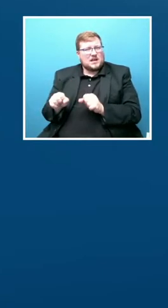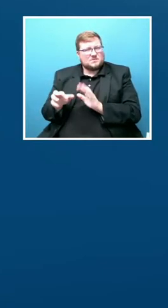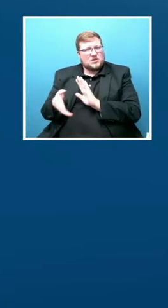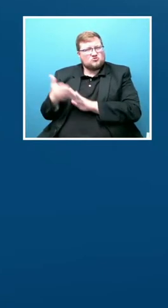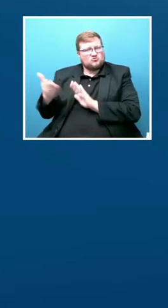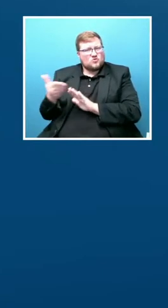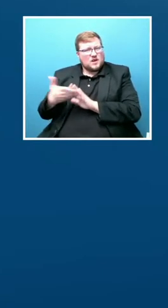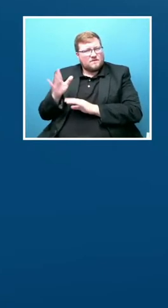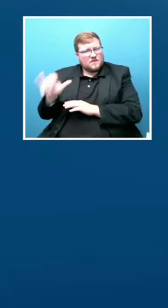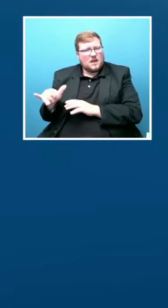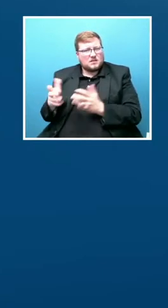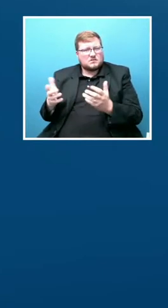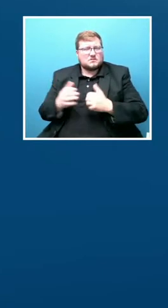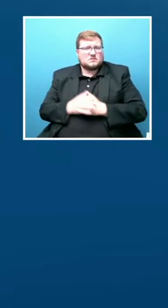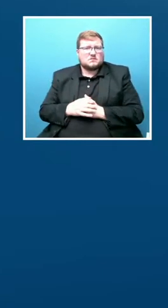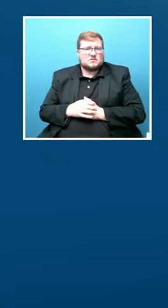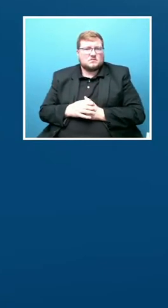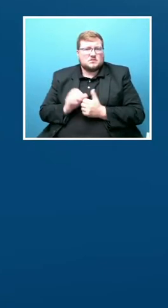Thank you.